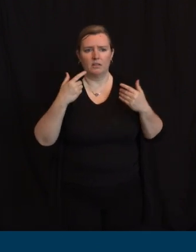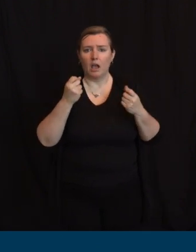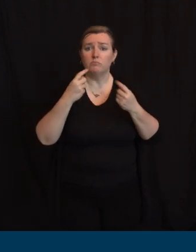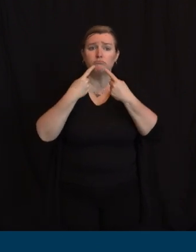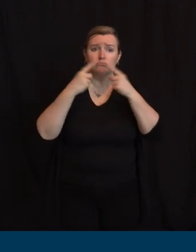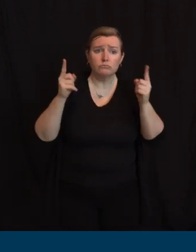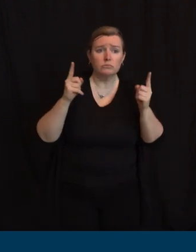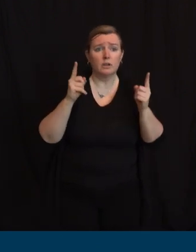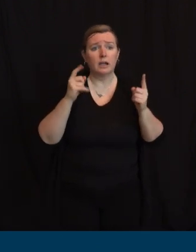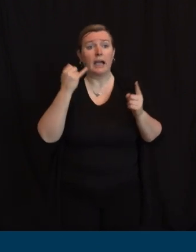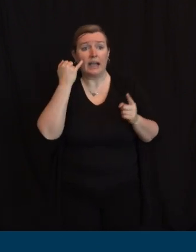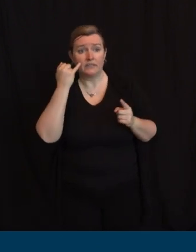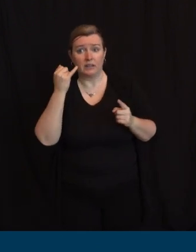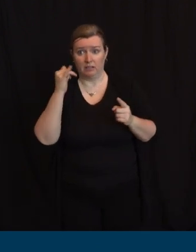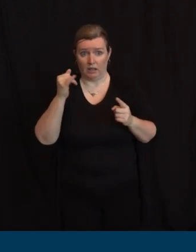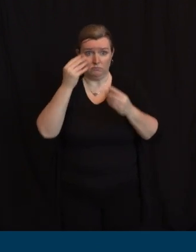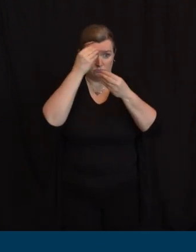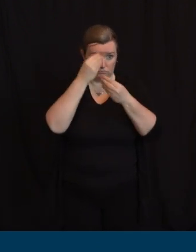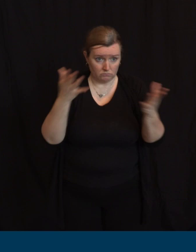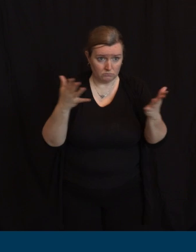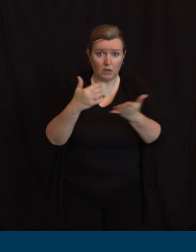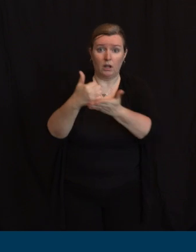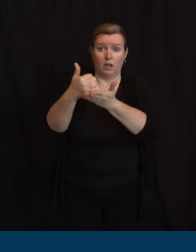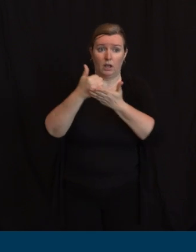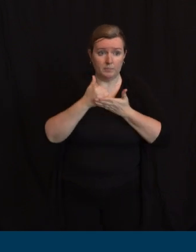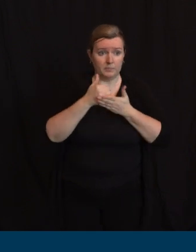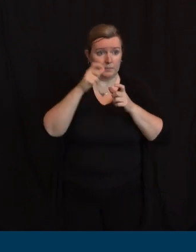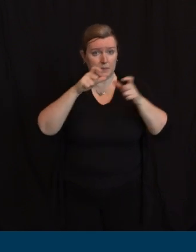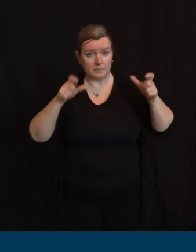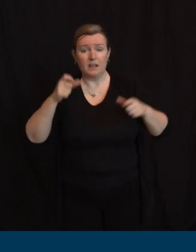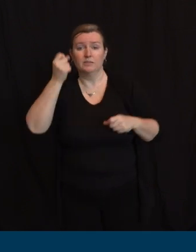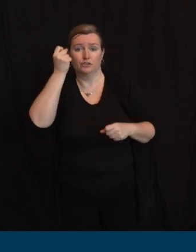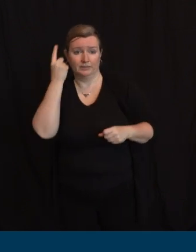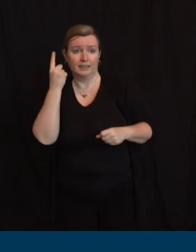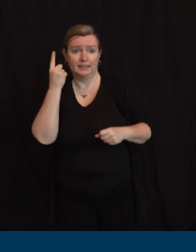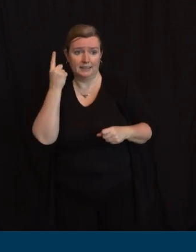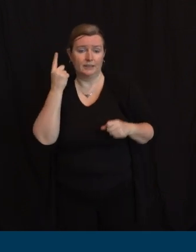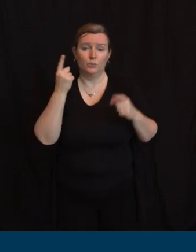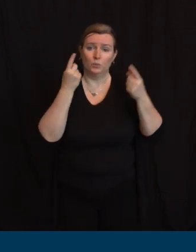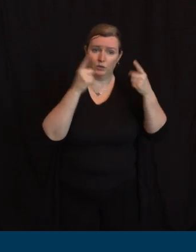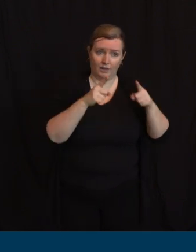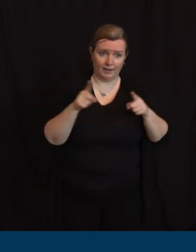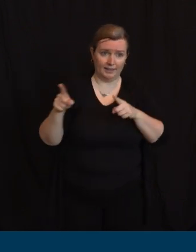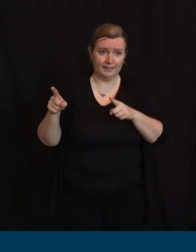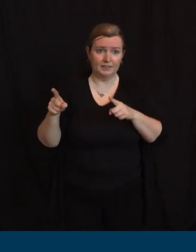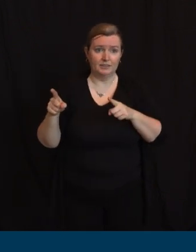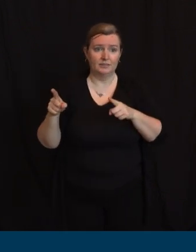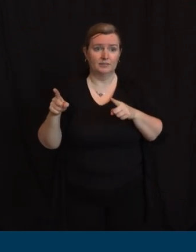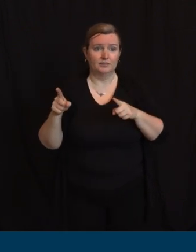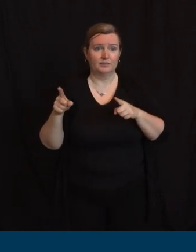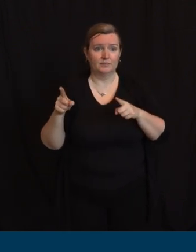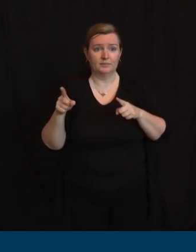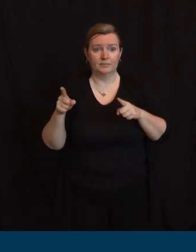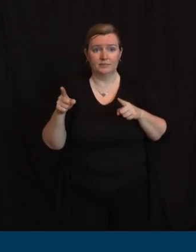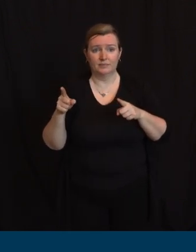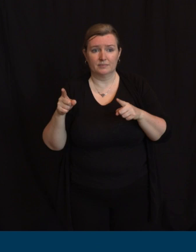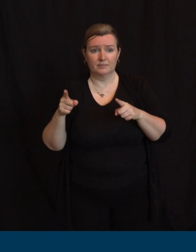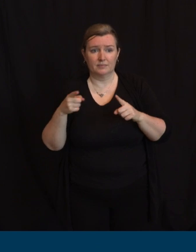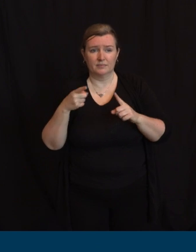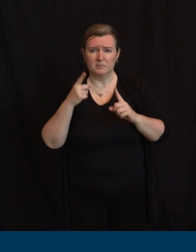the public health mission. On the specific nursing homes now, I think what I can tell you is that